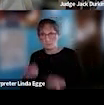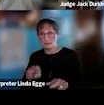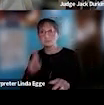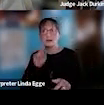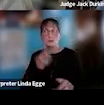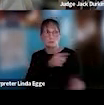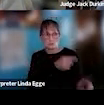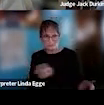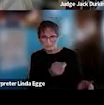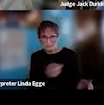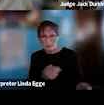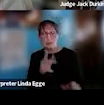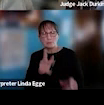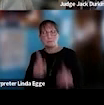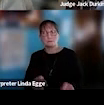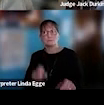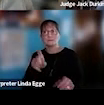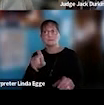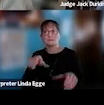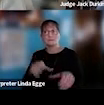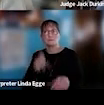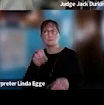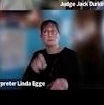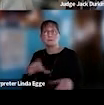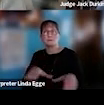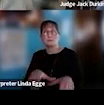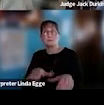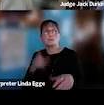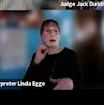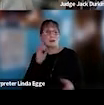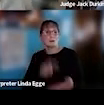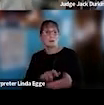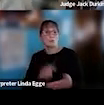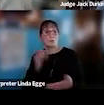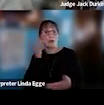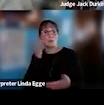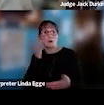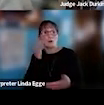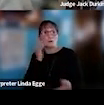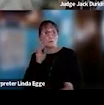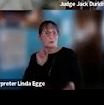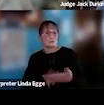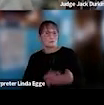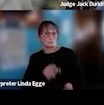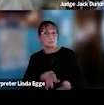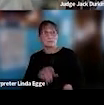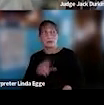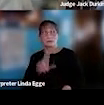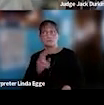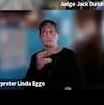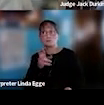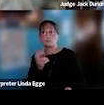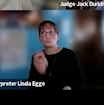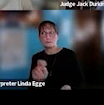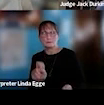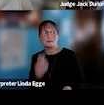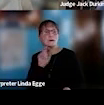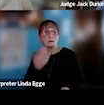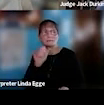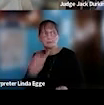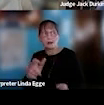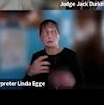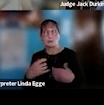point to and say, this person is doing what they need to do. And I know what I saw in that urine, but that is really not indicative of their